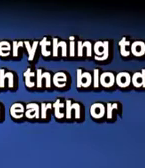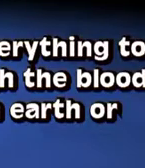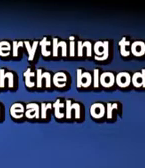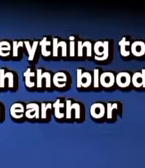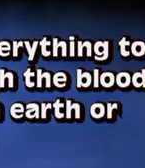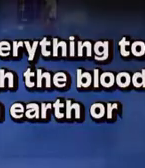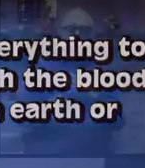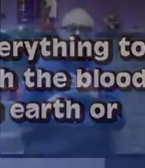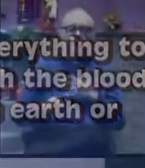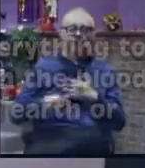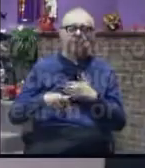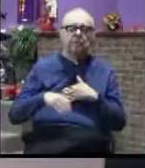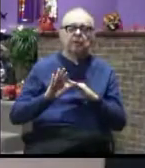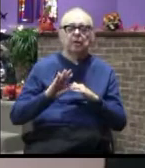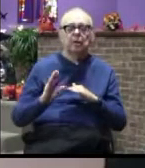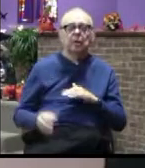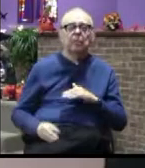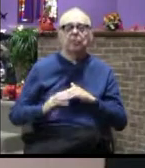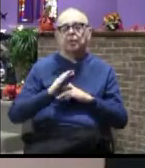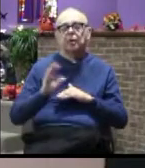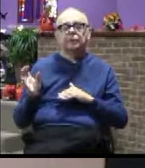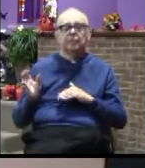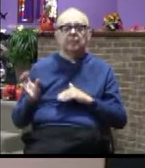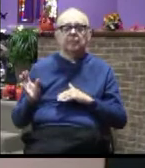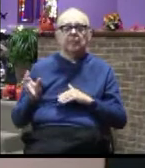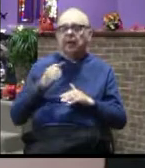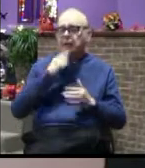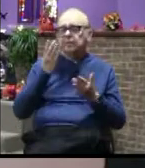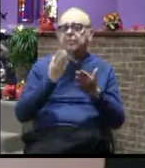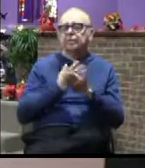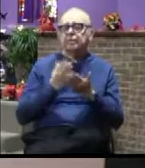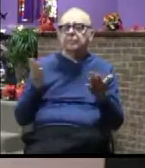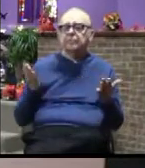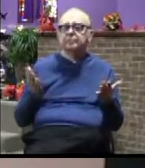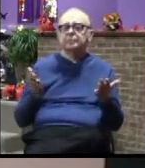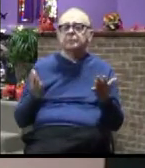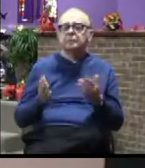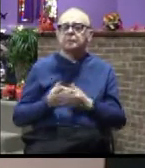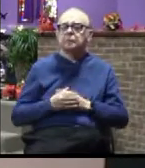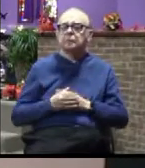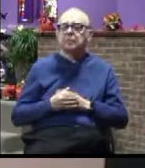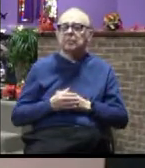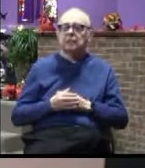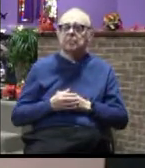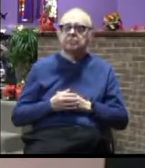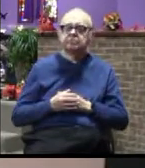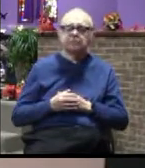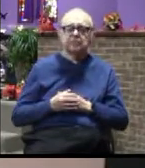blood shed on the cross may I say this to you all ladies and gentlemen